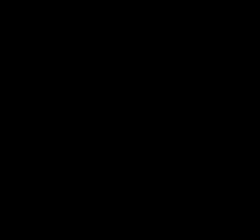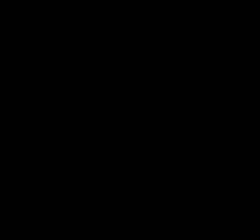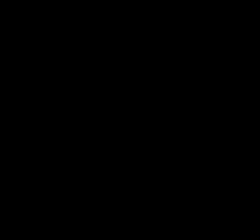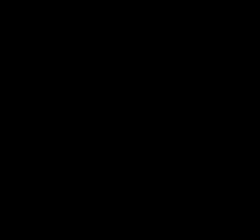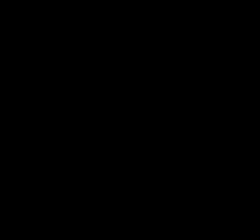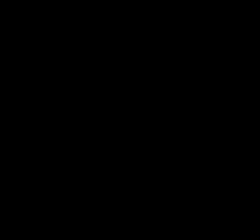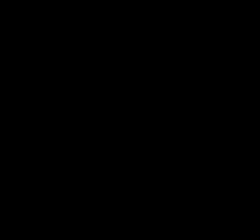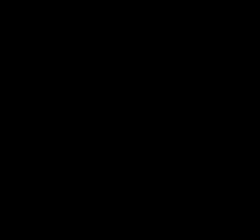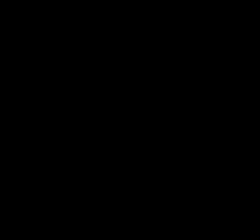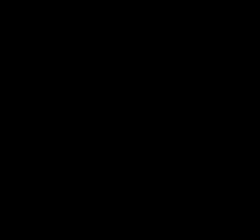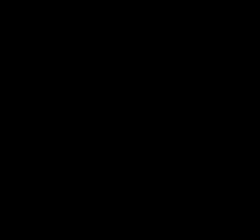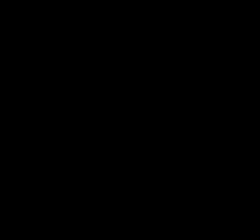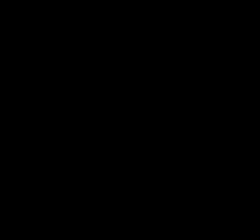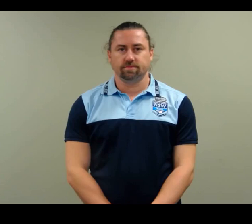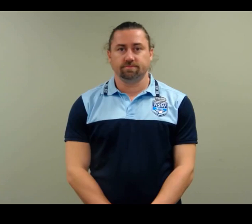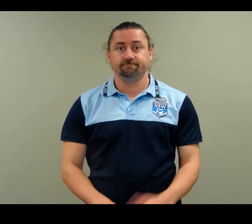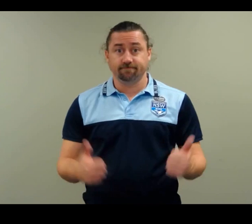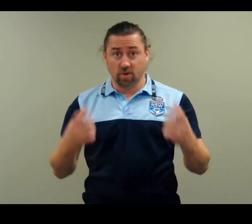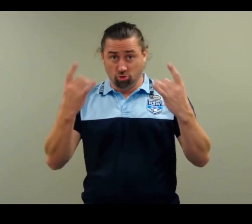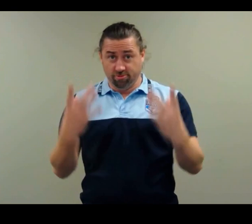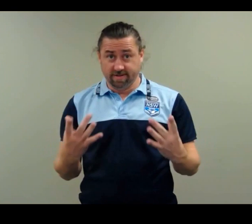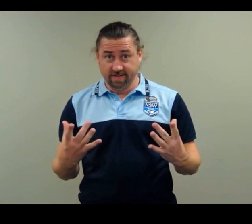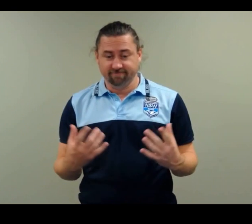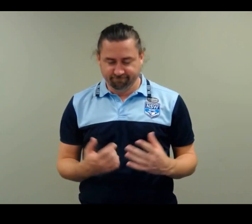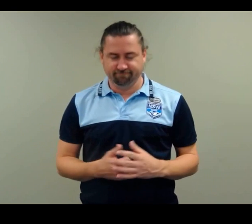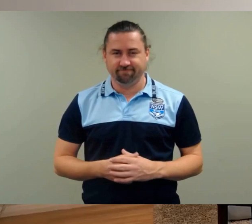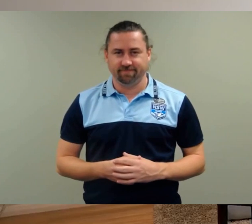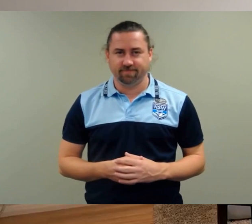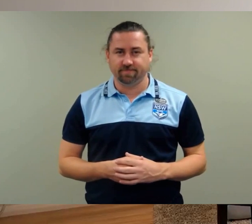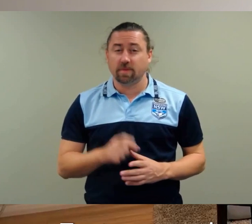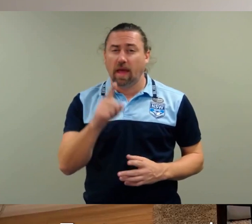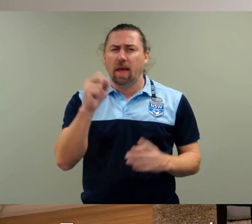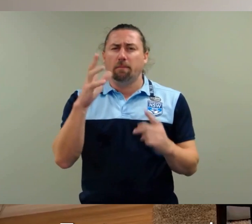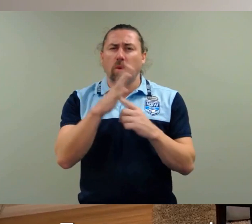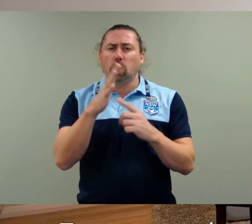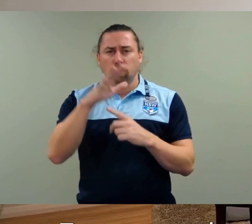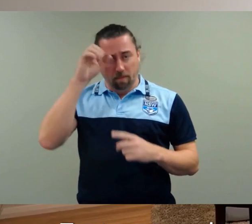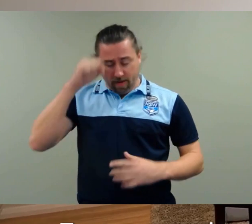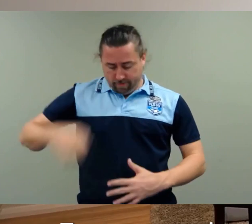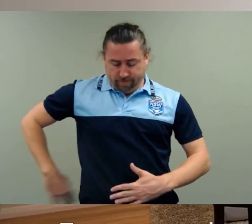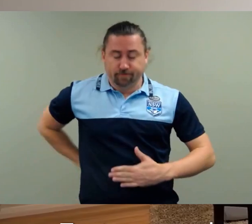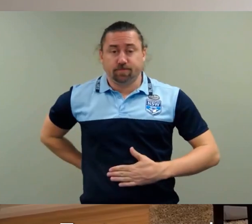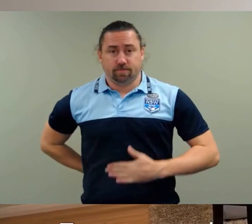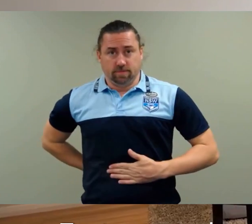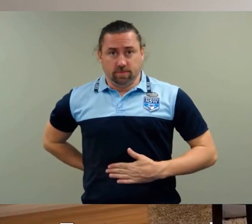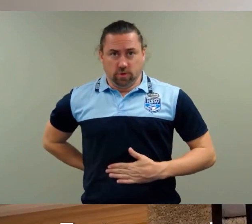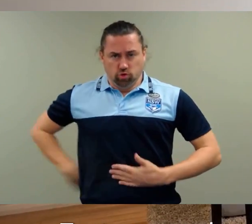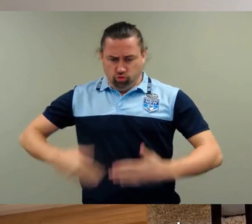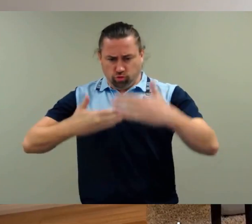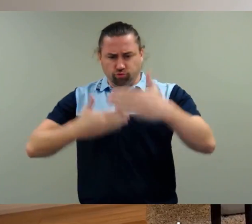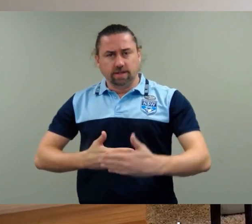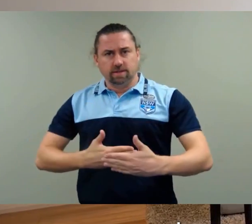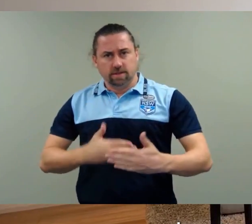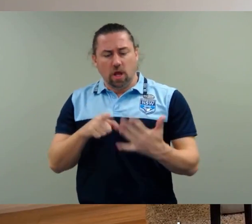Let's go. Try to remember to keep your back nice and